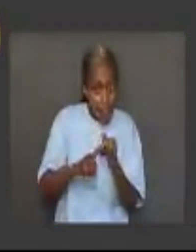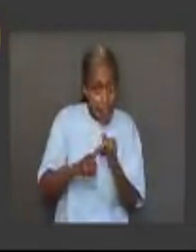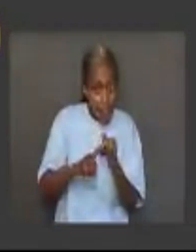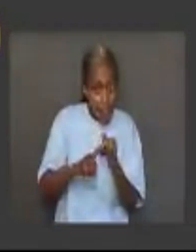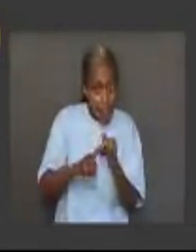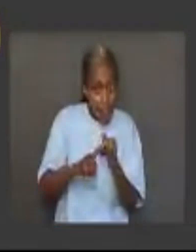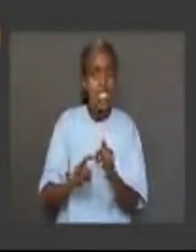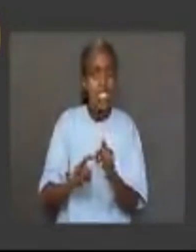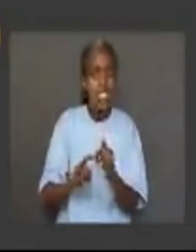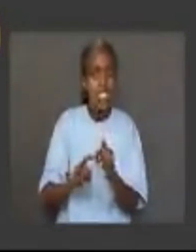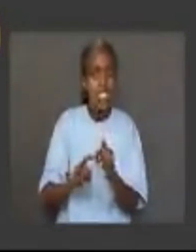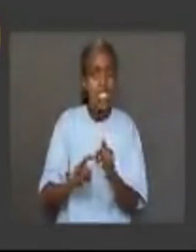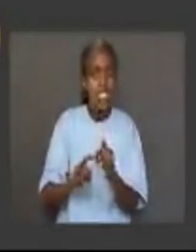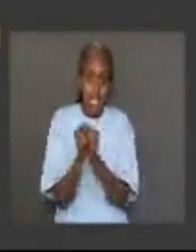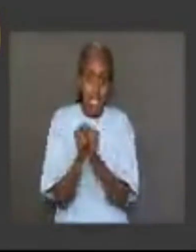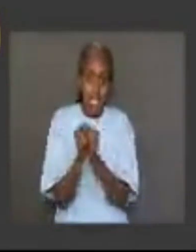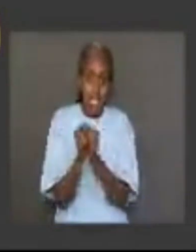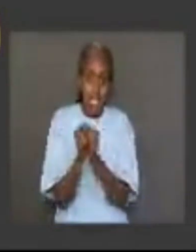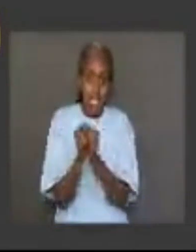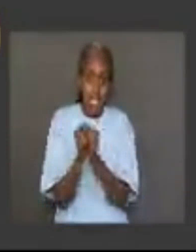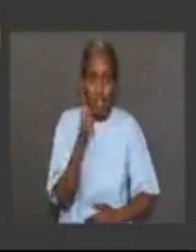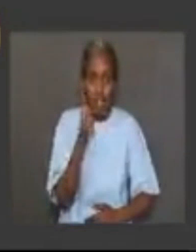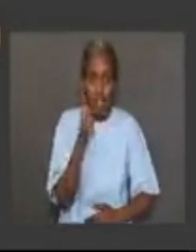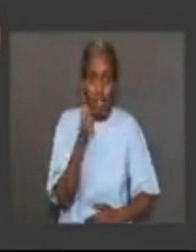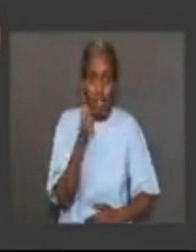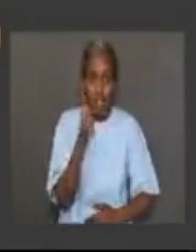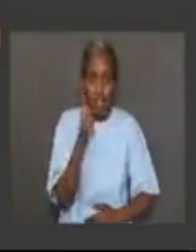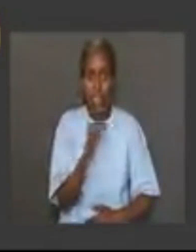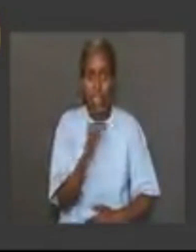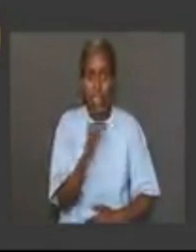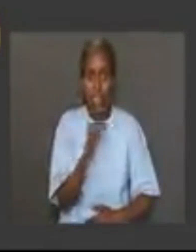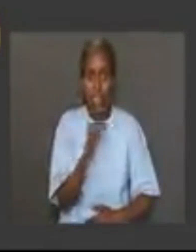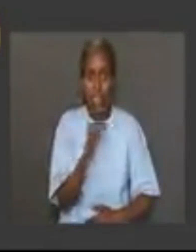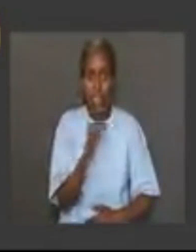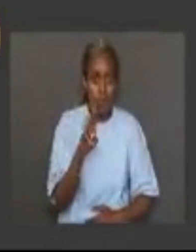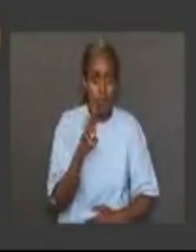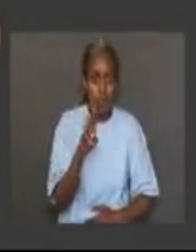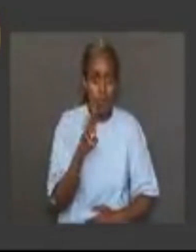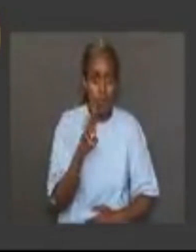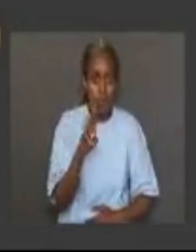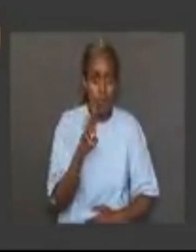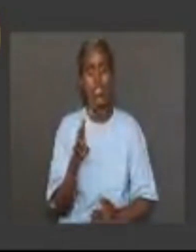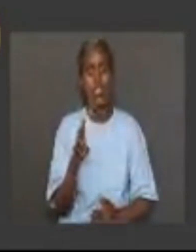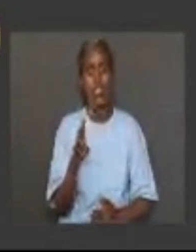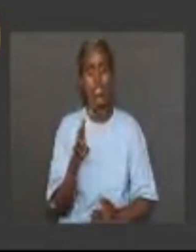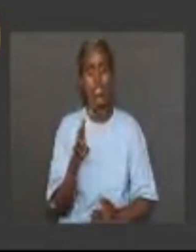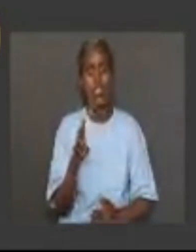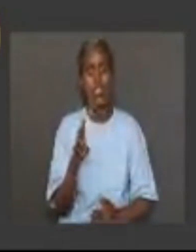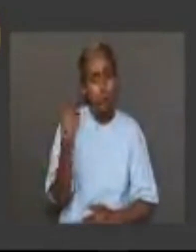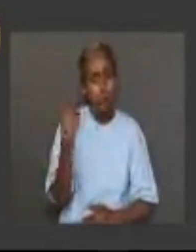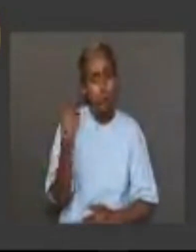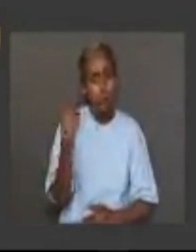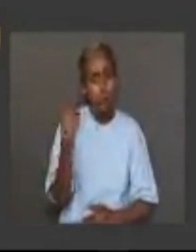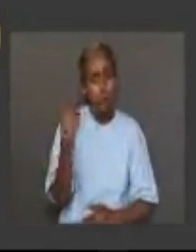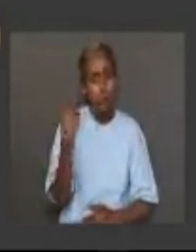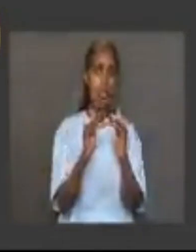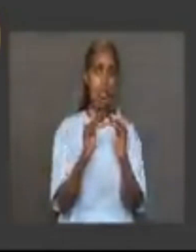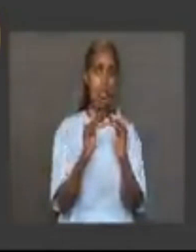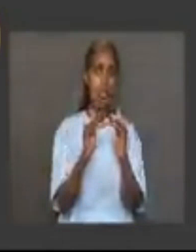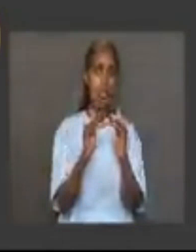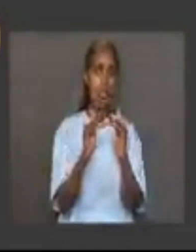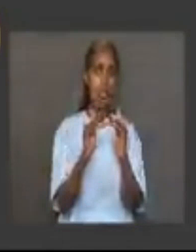Finally, the intersection of A and the universal set will always